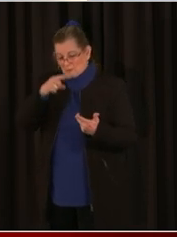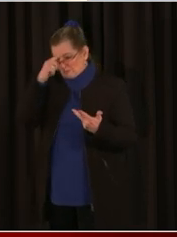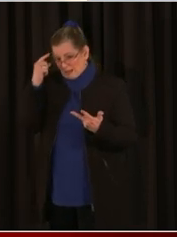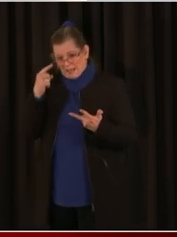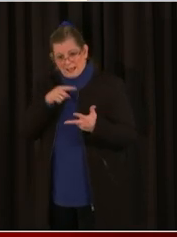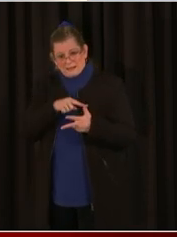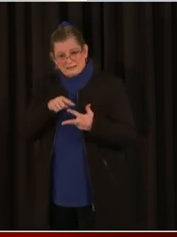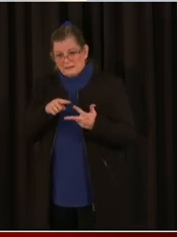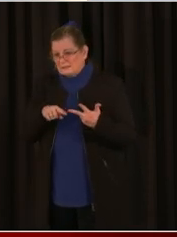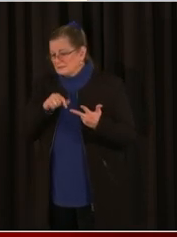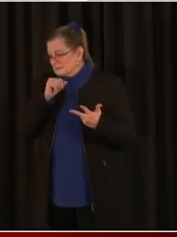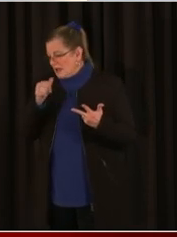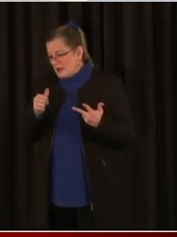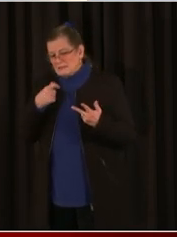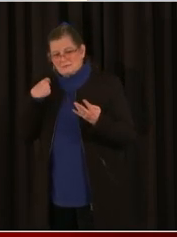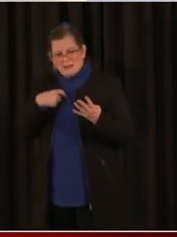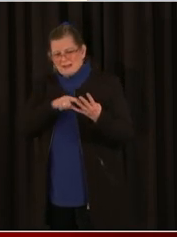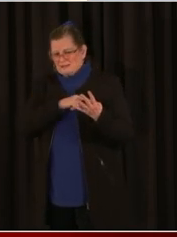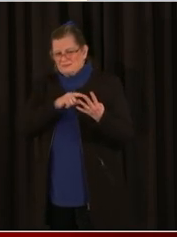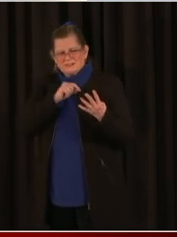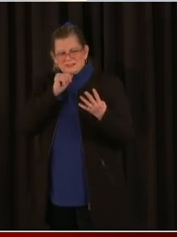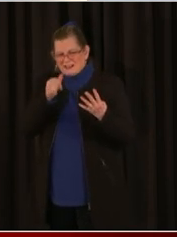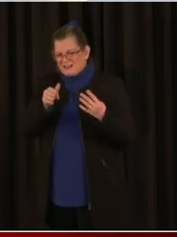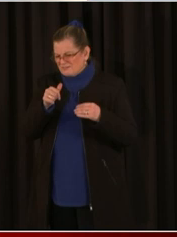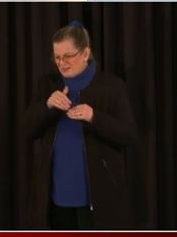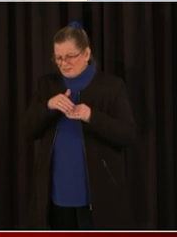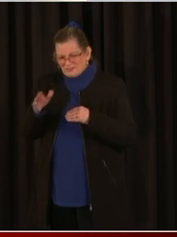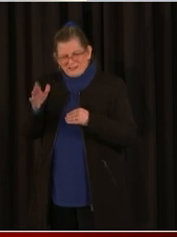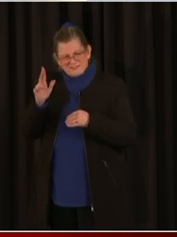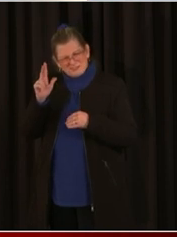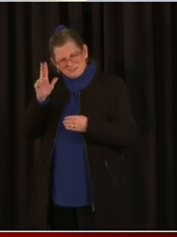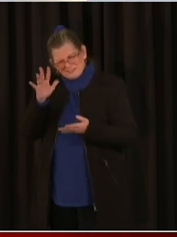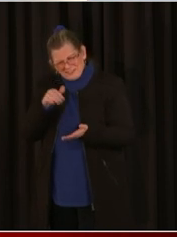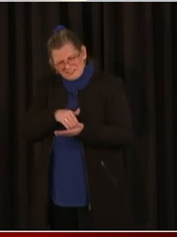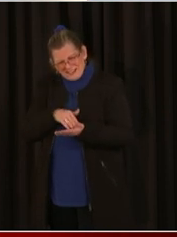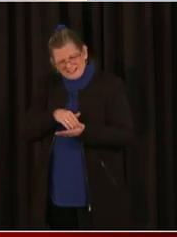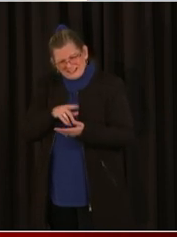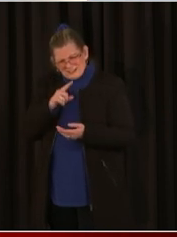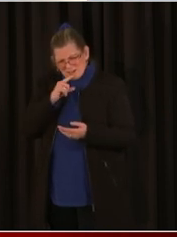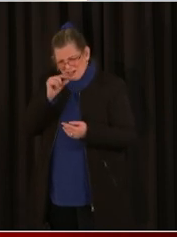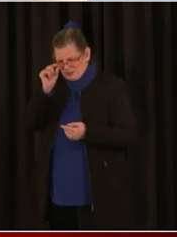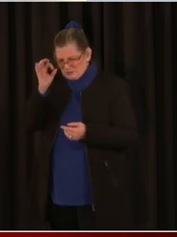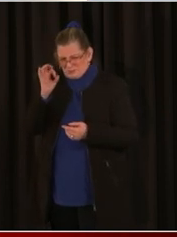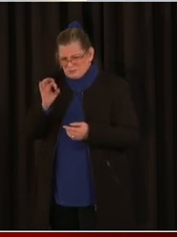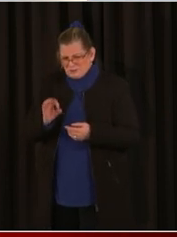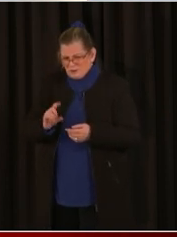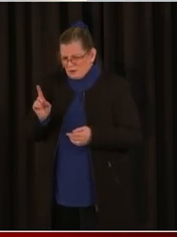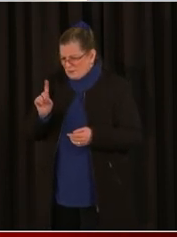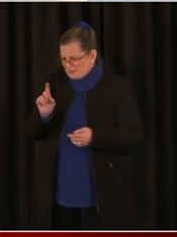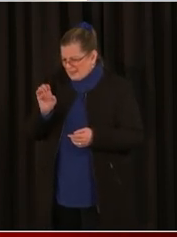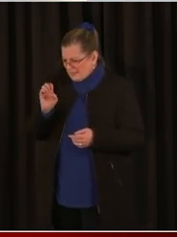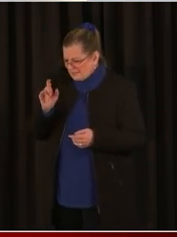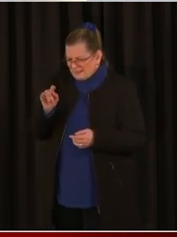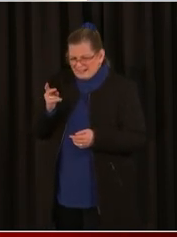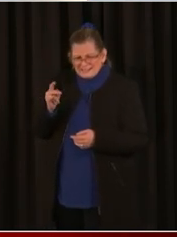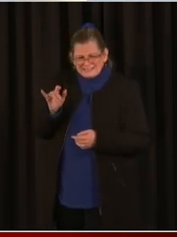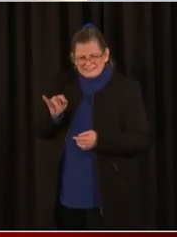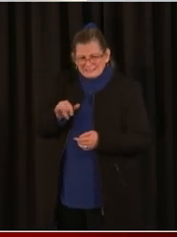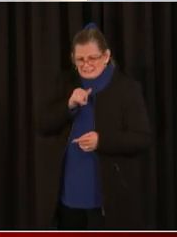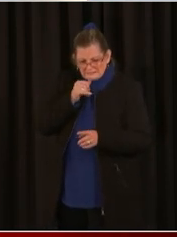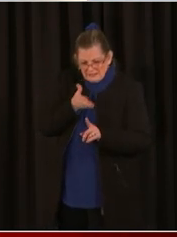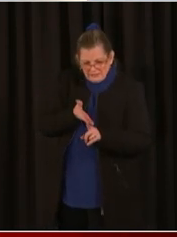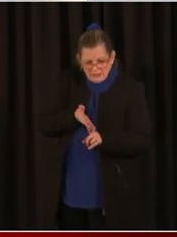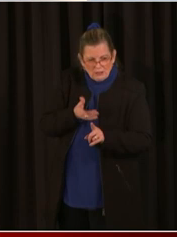non-Hispanic, or black Hispanic, there are over 35,000 fields where the ethnicity for an individual has not